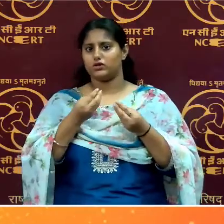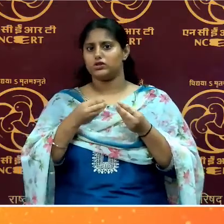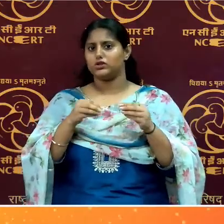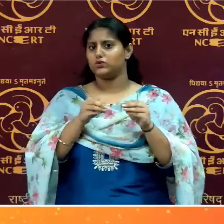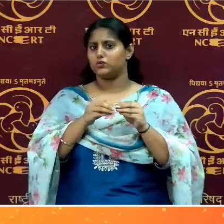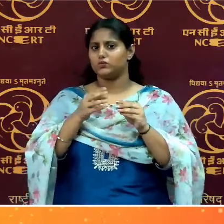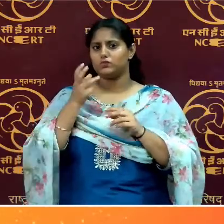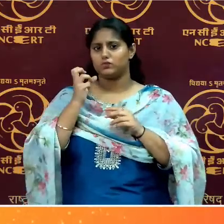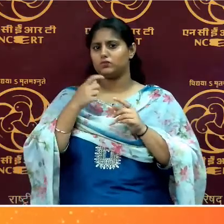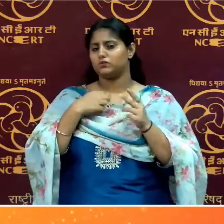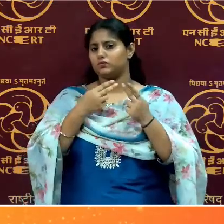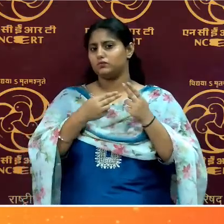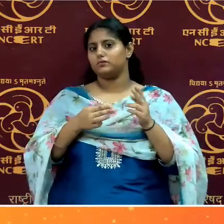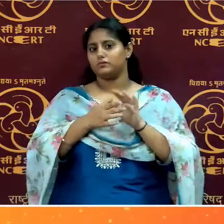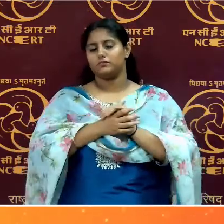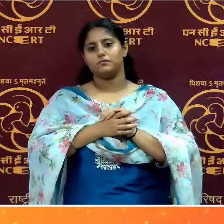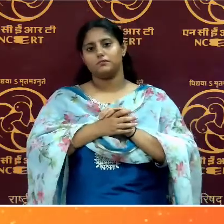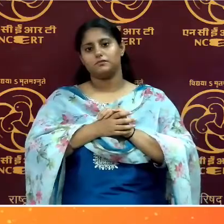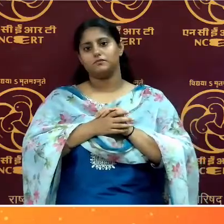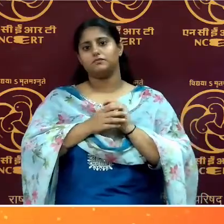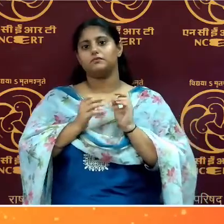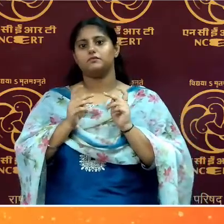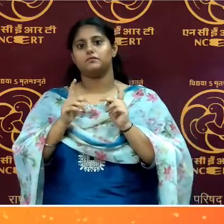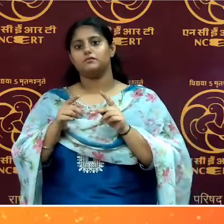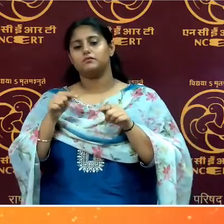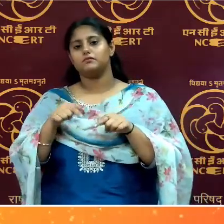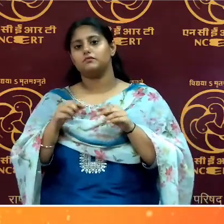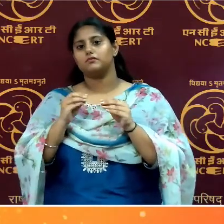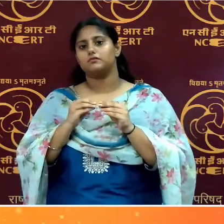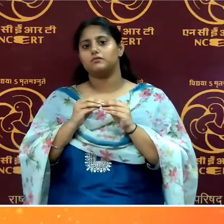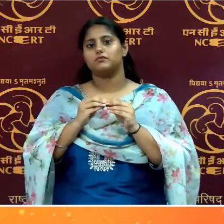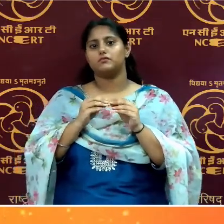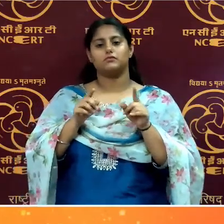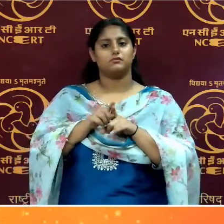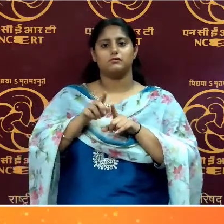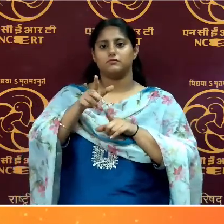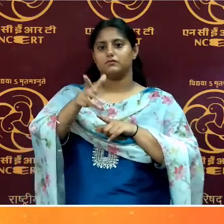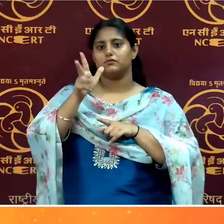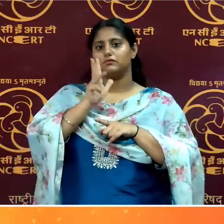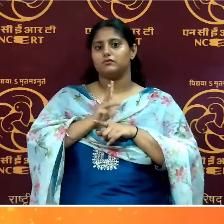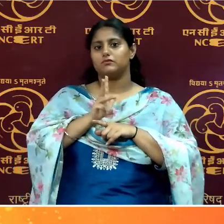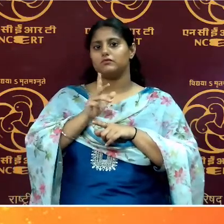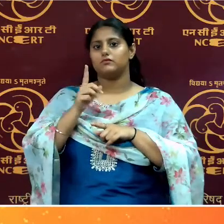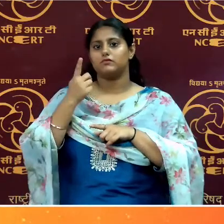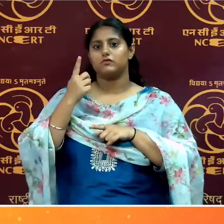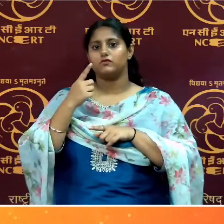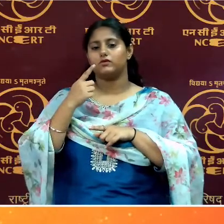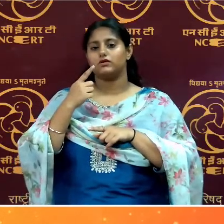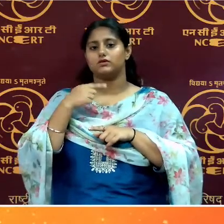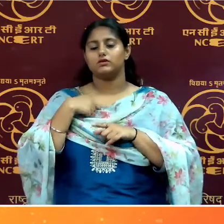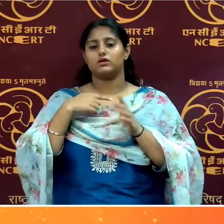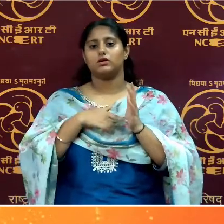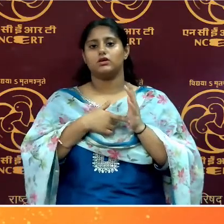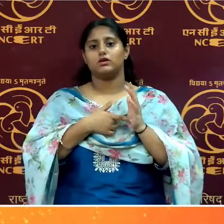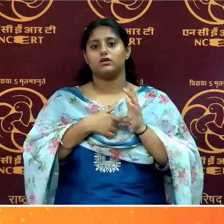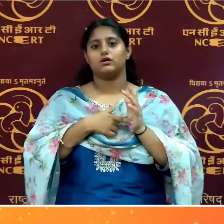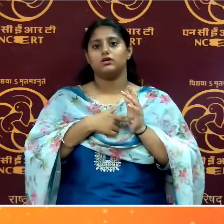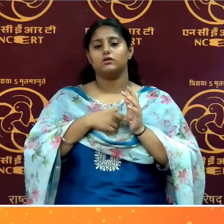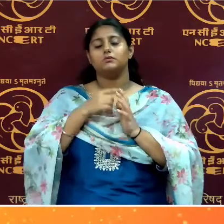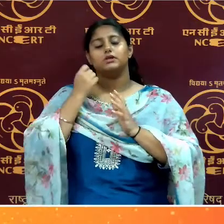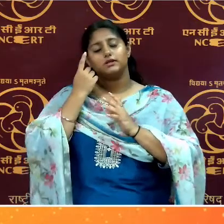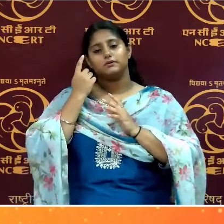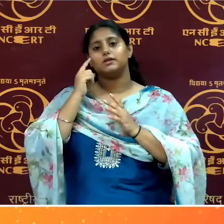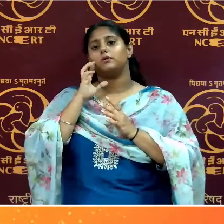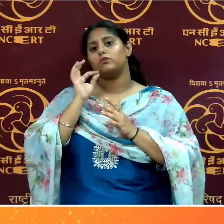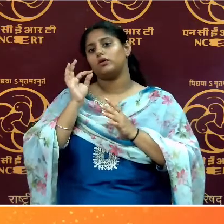story. Okay. So buoyant force, like you said, right? So we'll first technically understand what it is. Yeah.